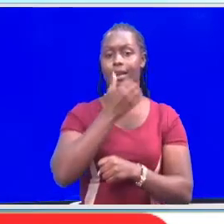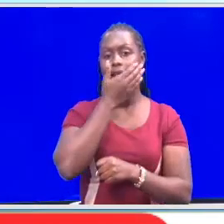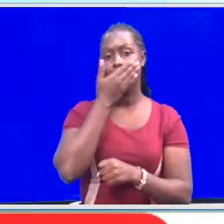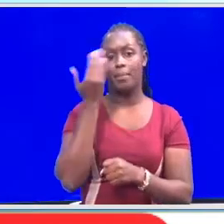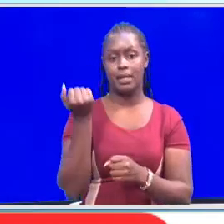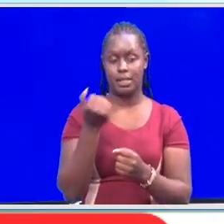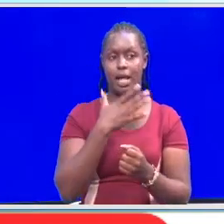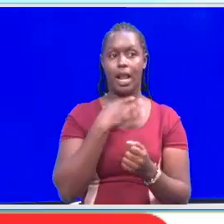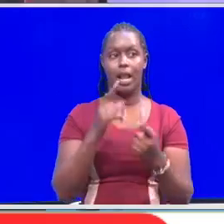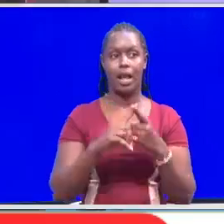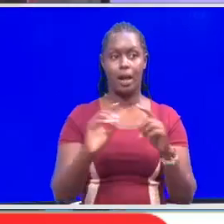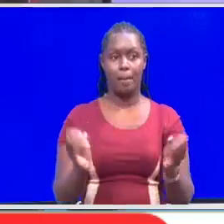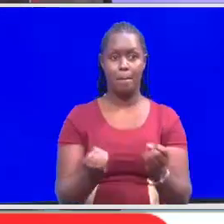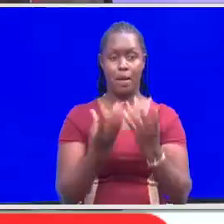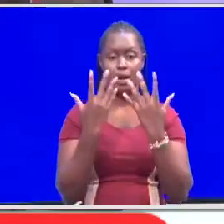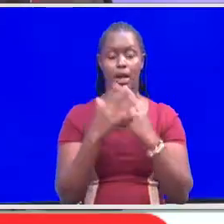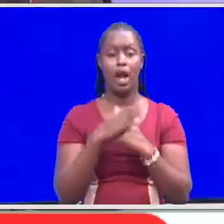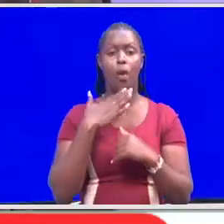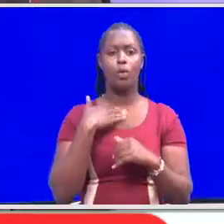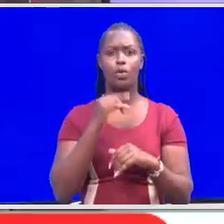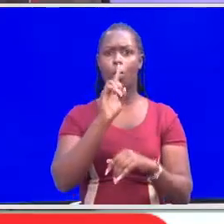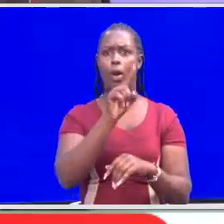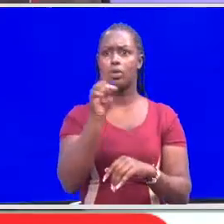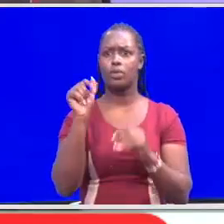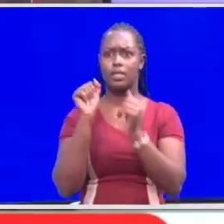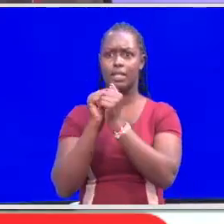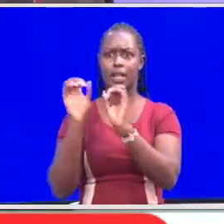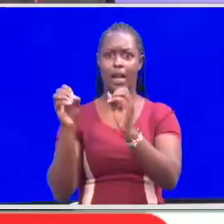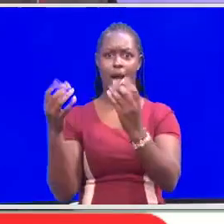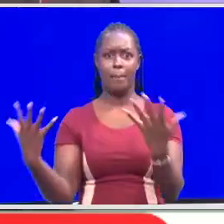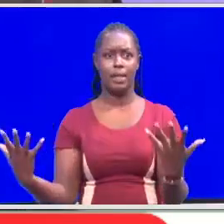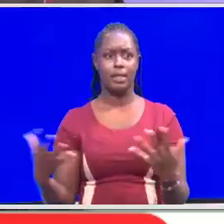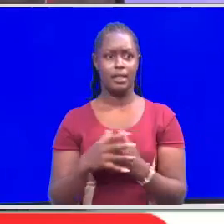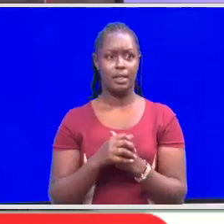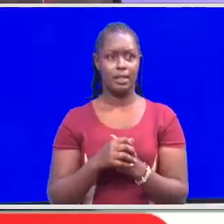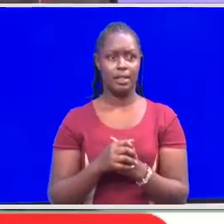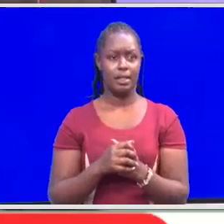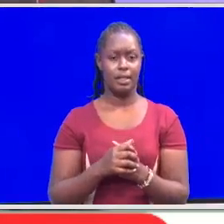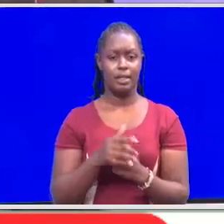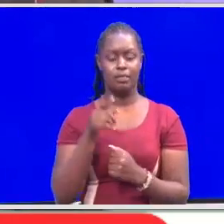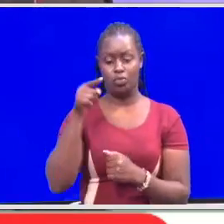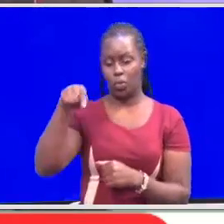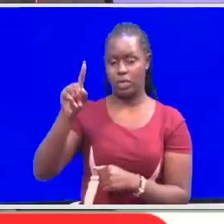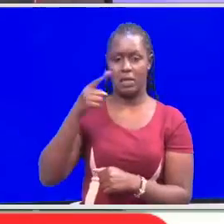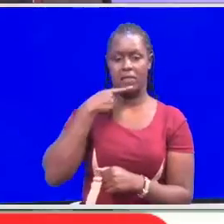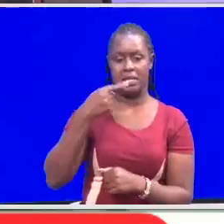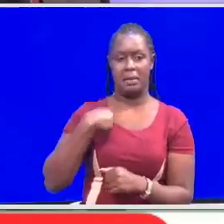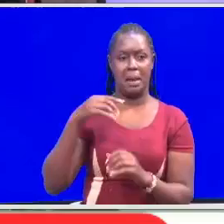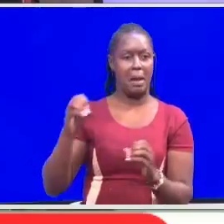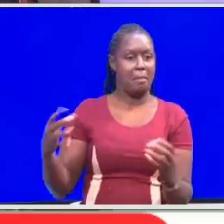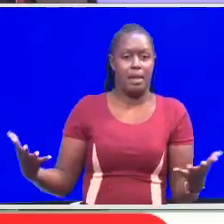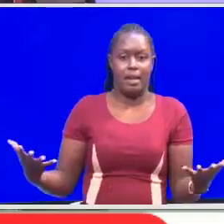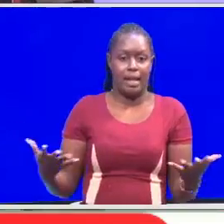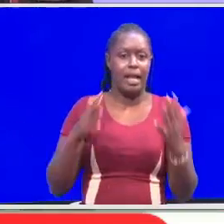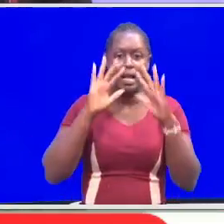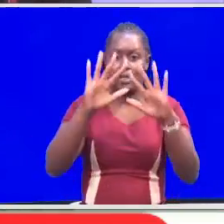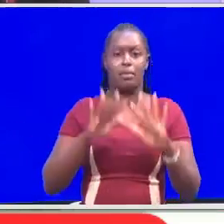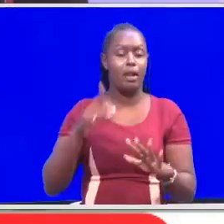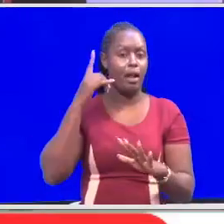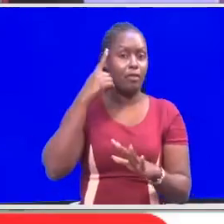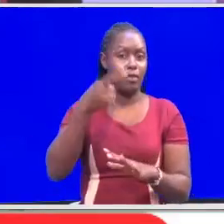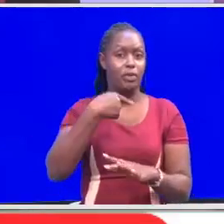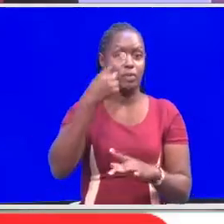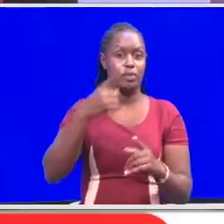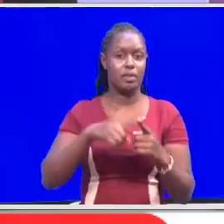you'll get to that. You didn't give me a number, 1 to 10. Oh, come on, you rate me. No, I'm asking you. I mean, it's important to self-critic, isn't